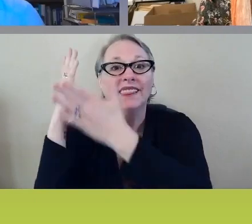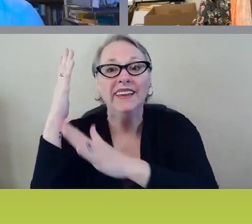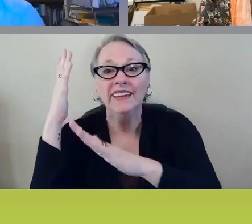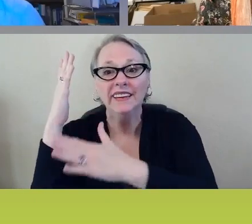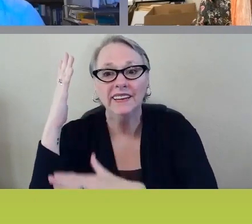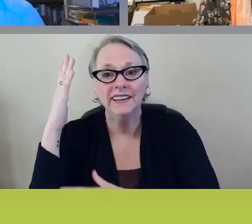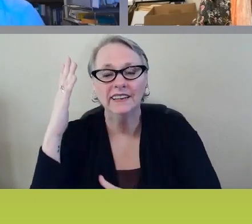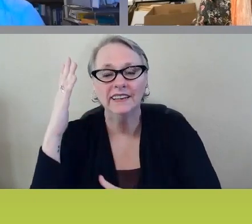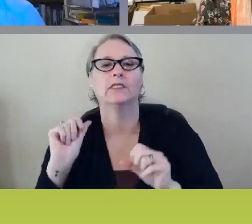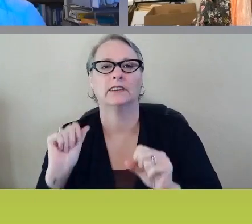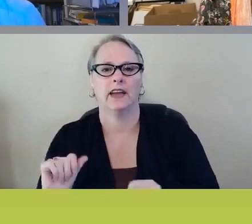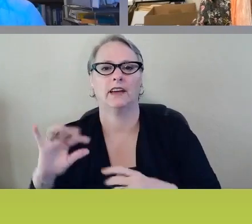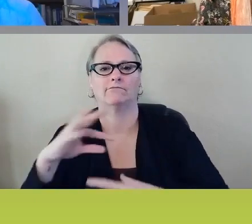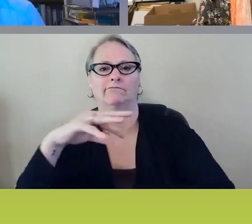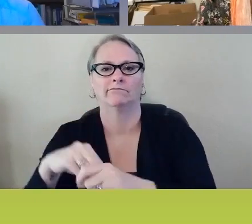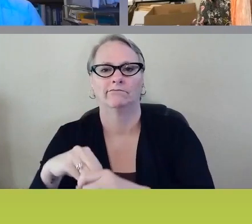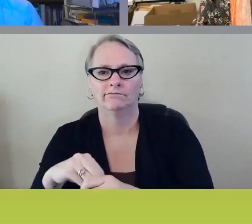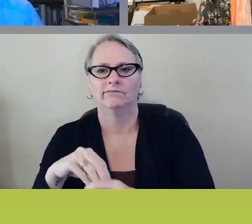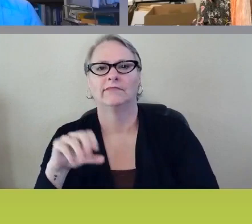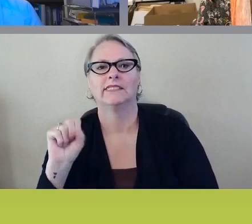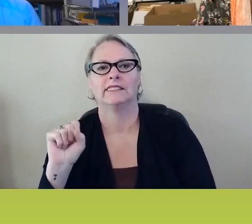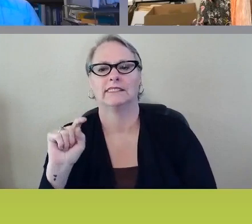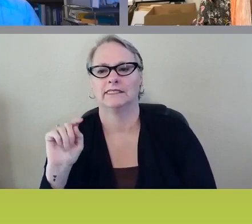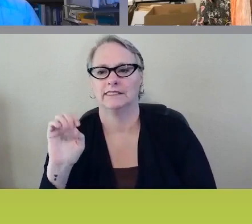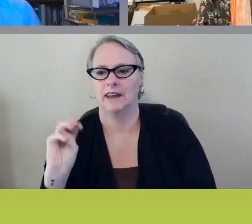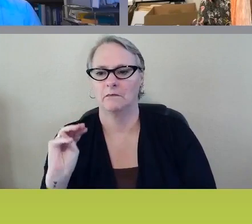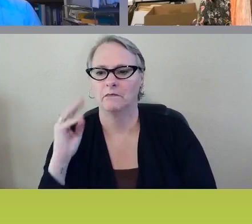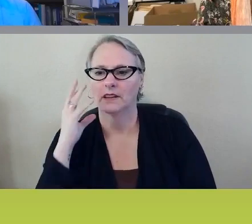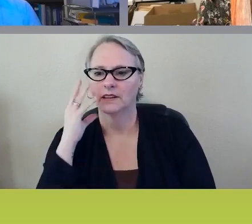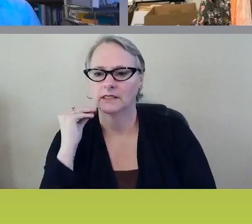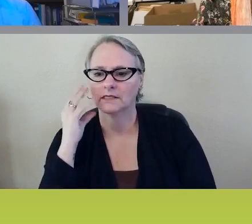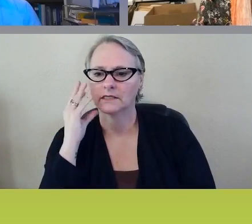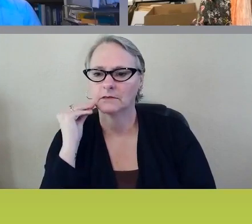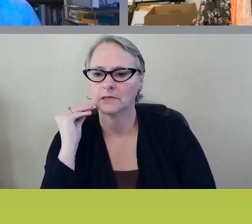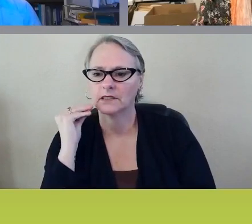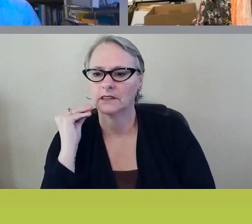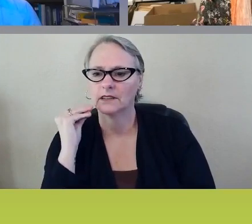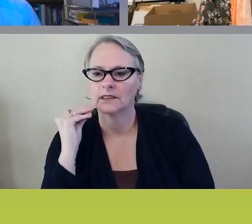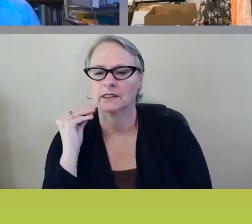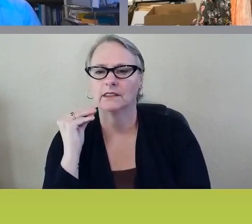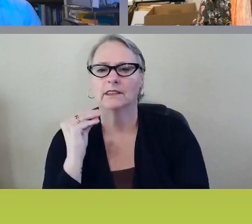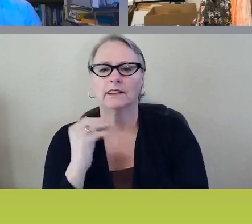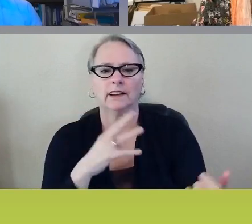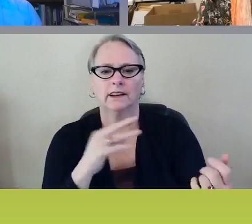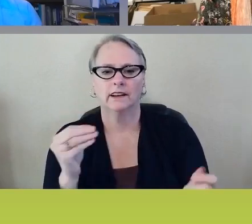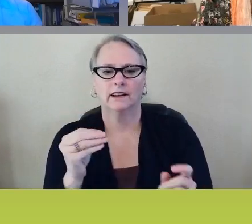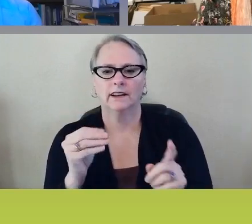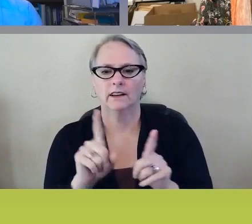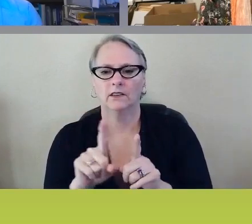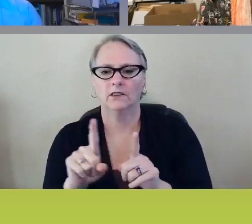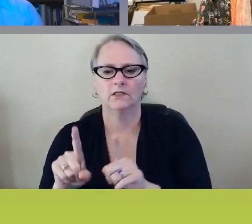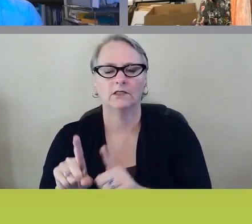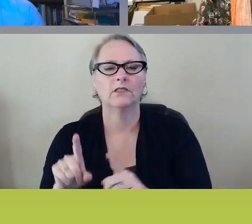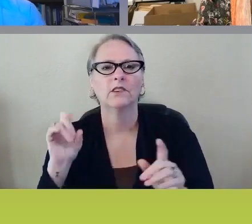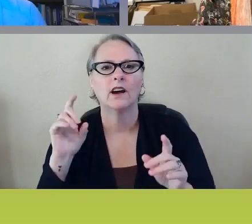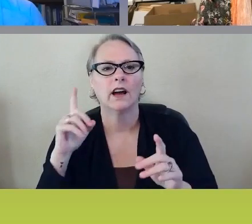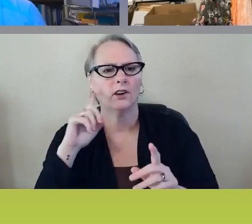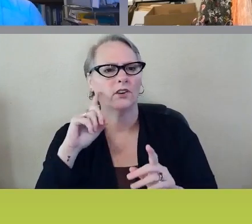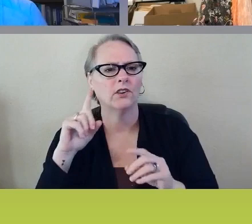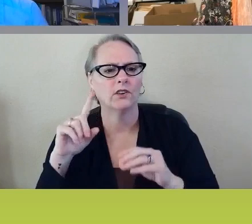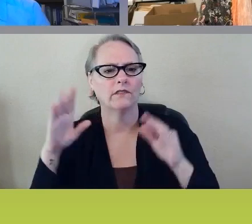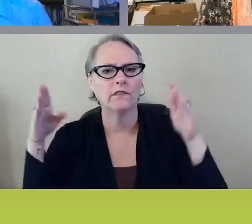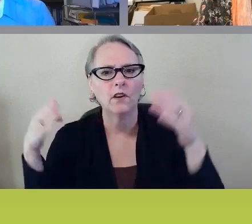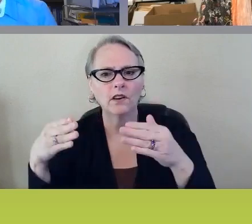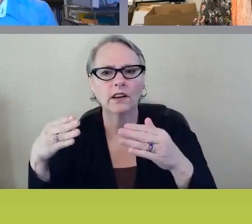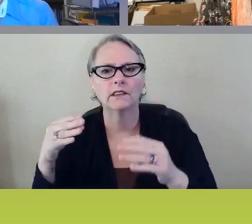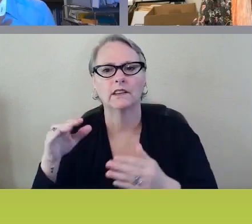a multiple STEM learning experiences. And I also heard about that focus on child's interest. Like